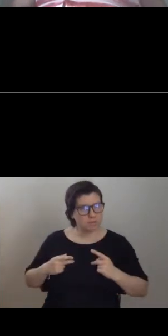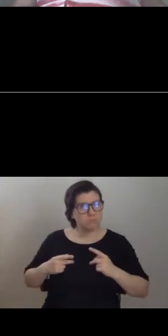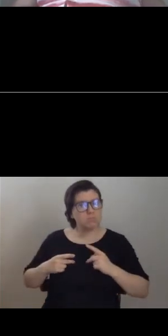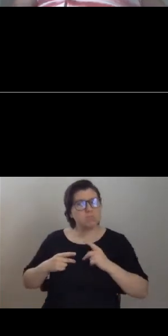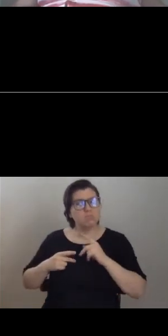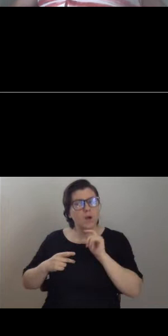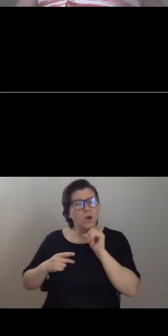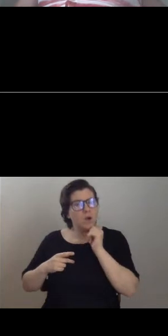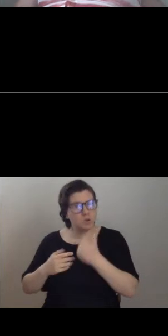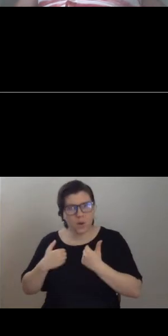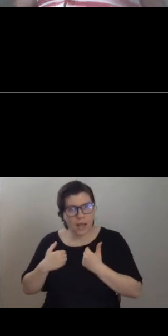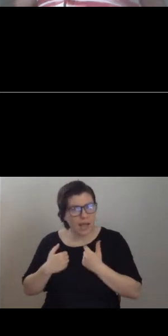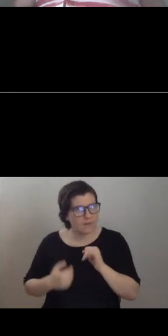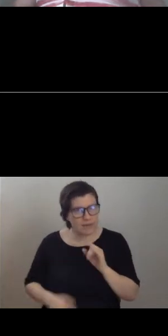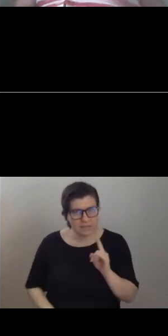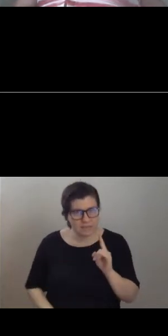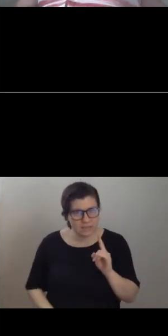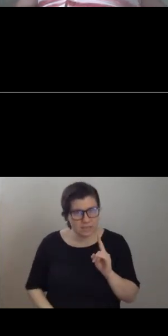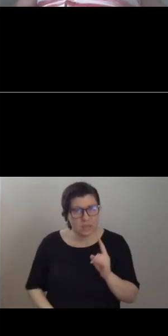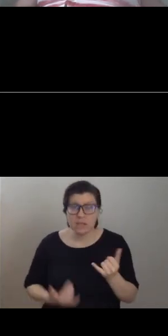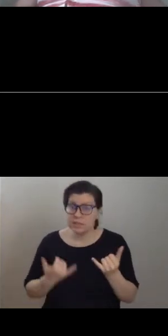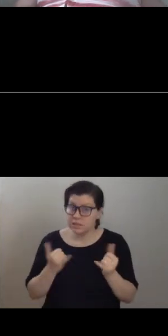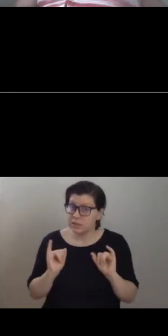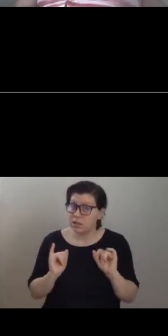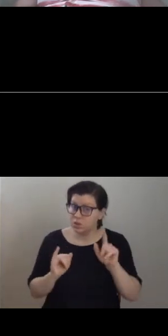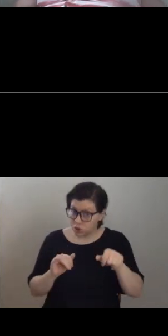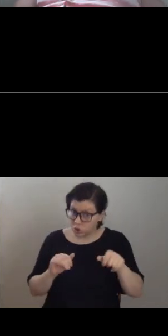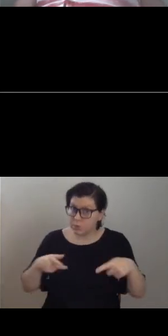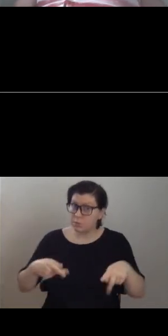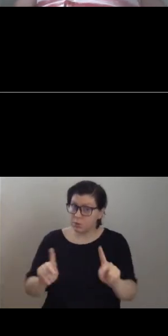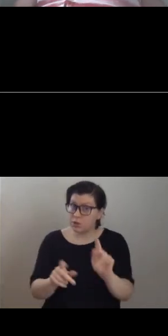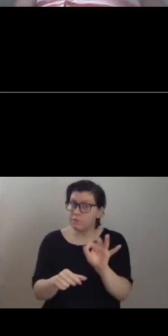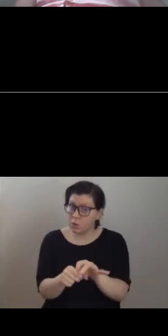you still should be permitted to vote.